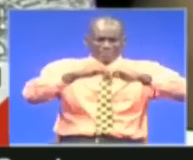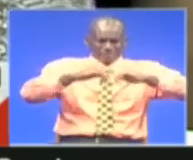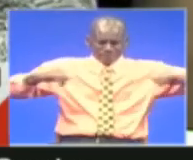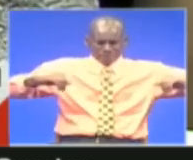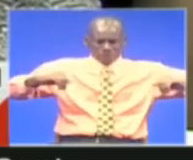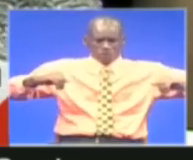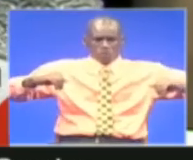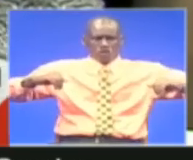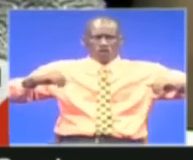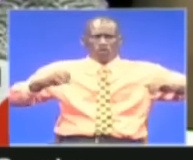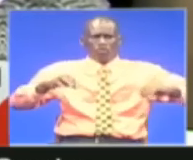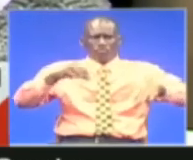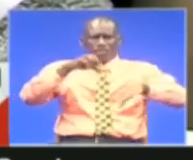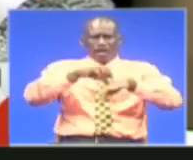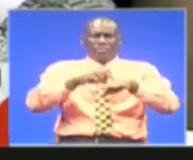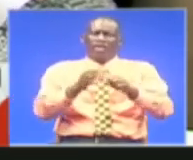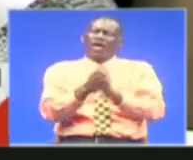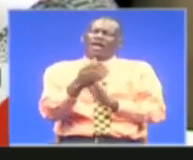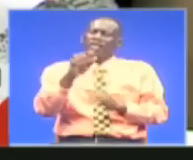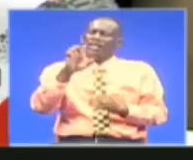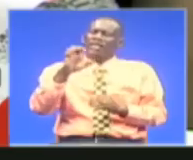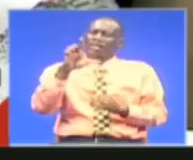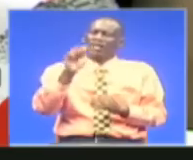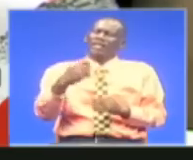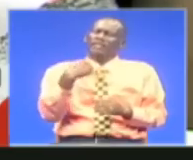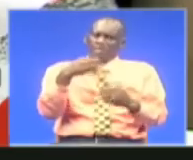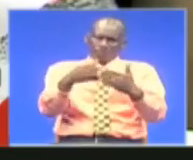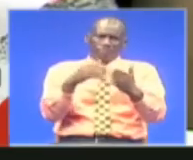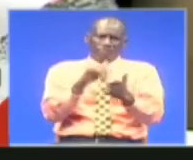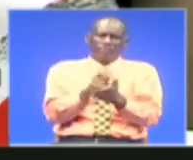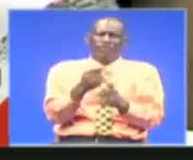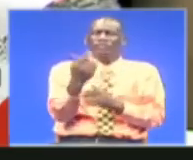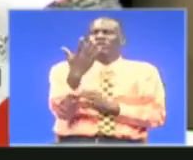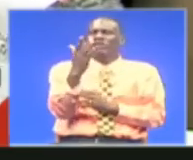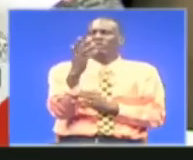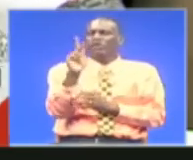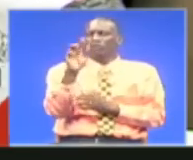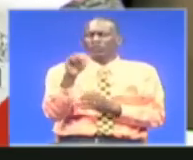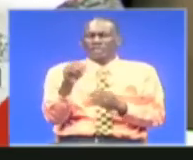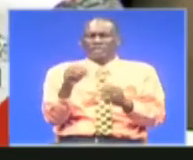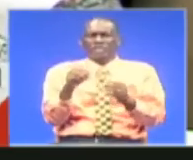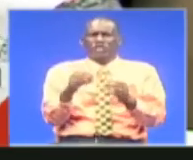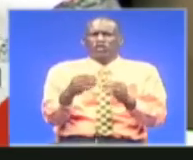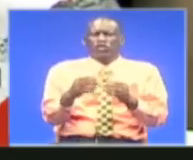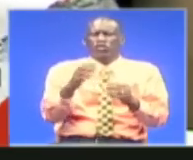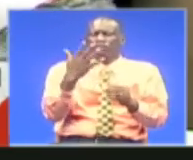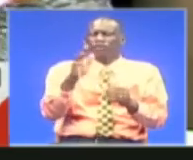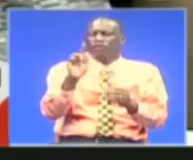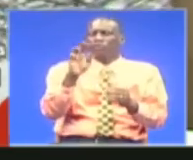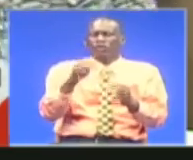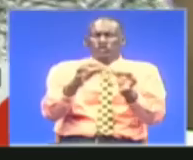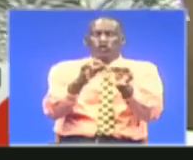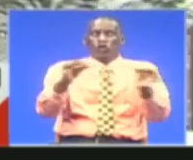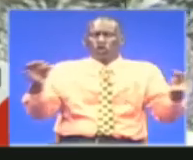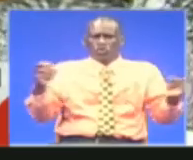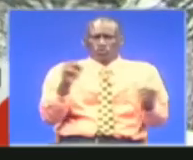earth. And she mentioned earlier, Leila, to me that this is actually 5 kilometers. The fault line is 5 kilometers long. So it doesn't give me